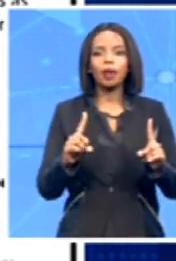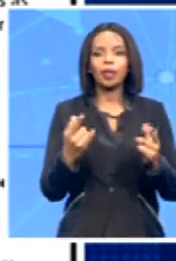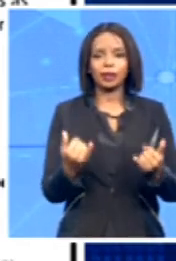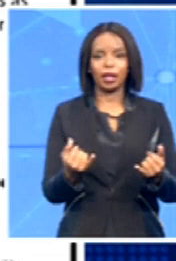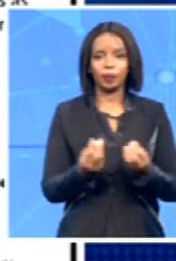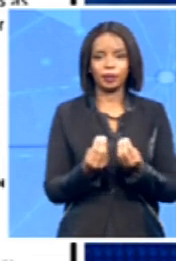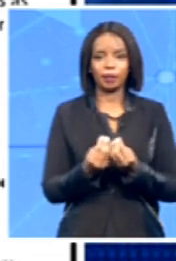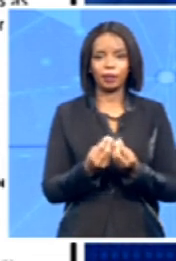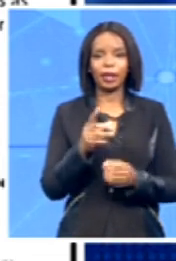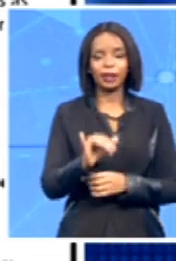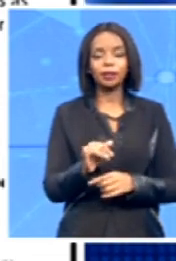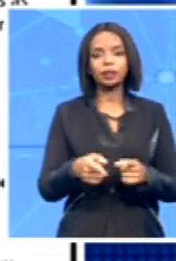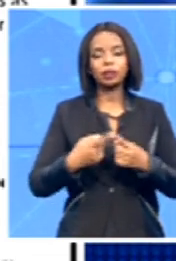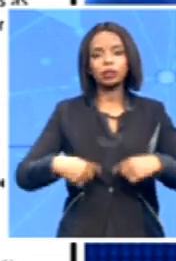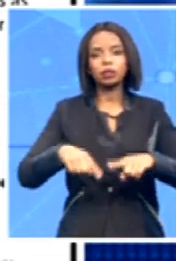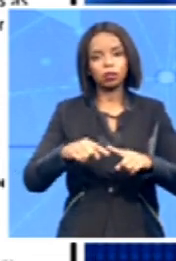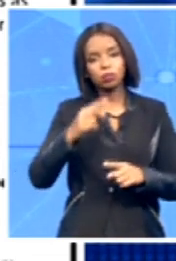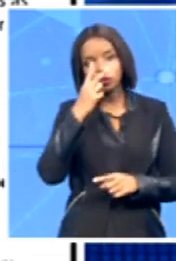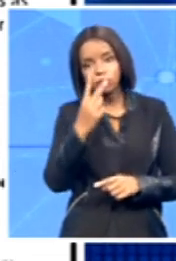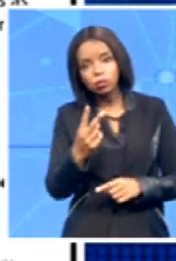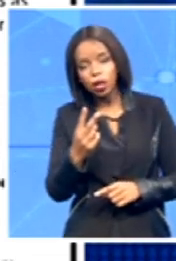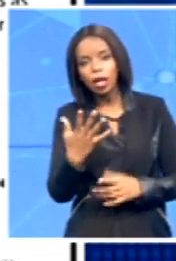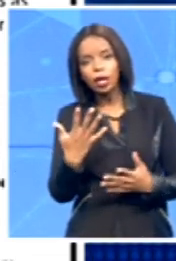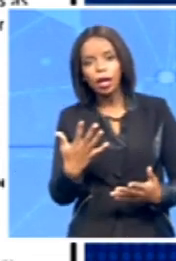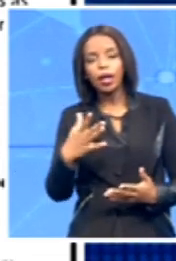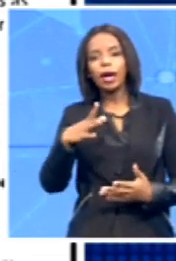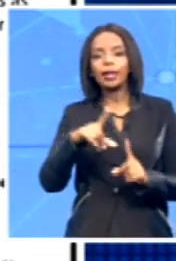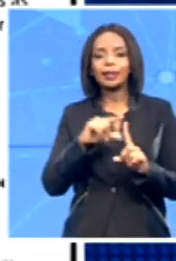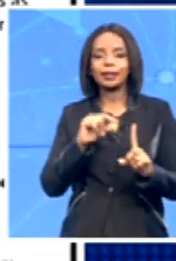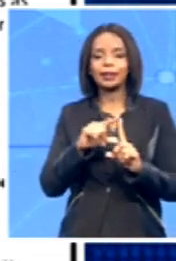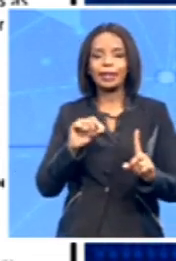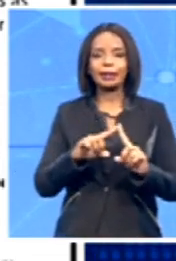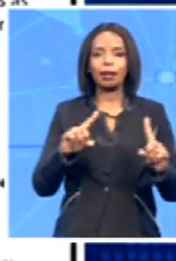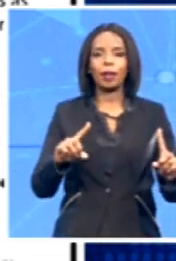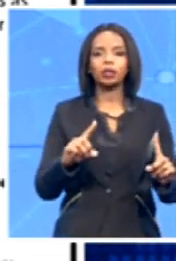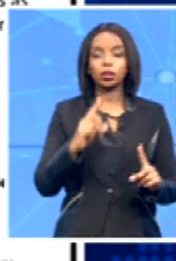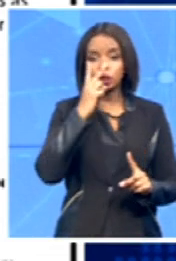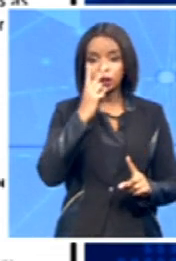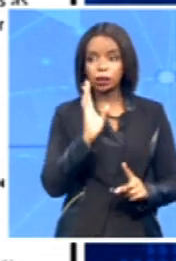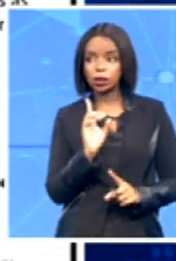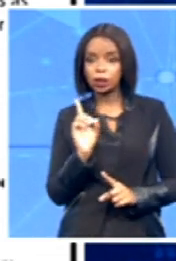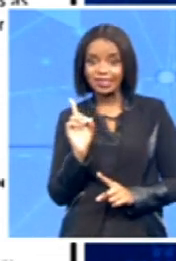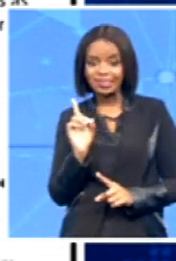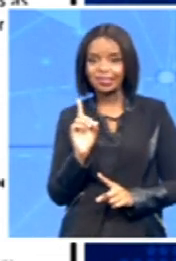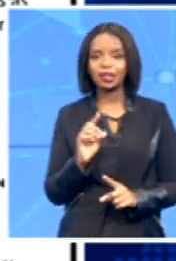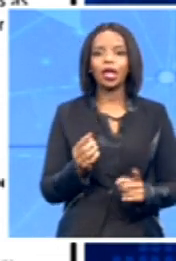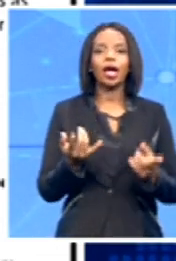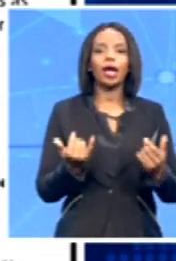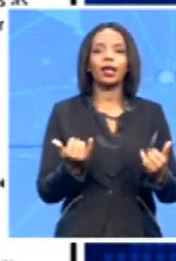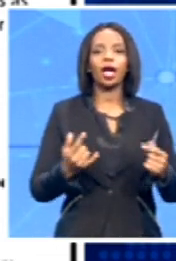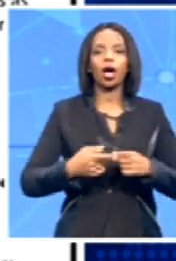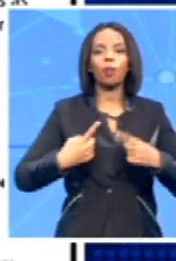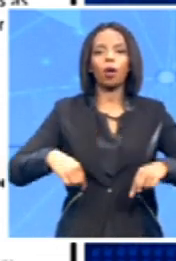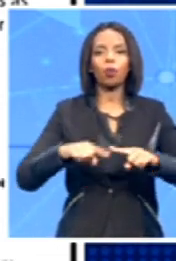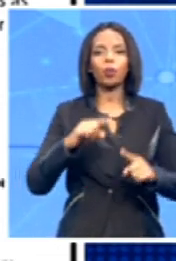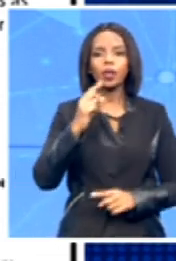Delta, but as I will show in the slides coming up, we have now looked at our data, and the majority of that is because of